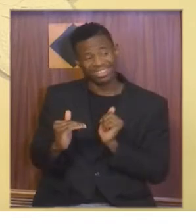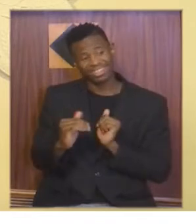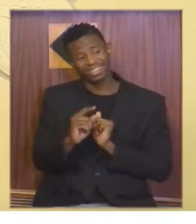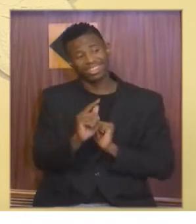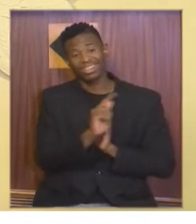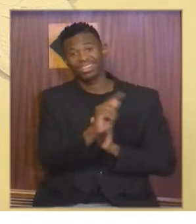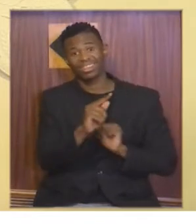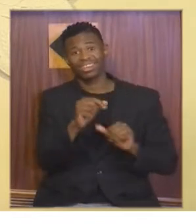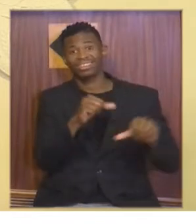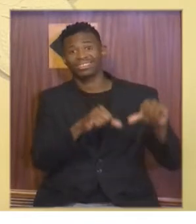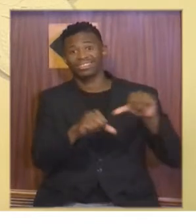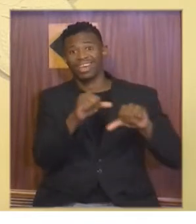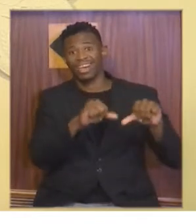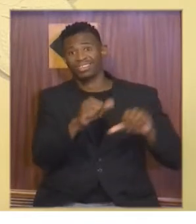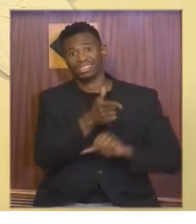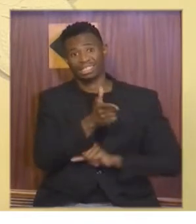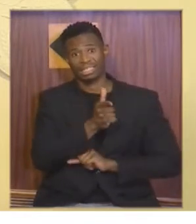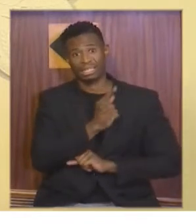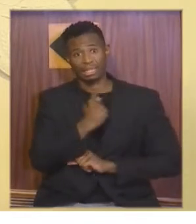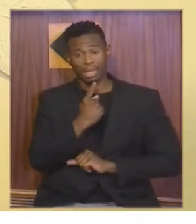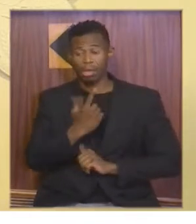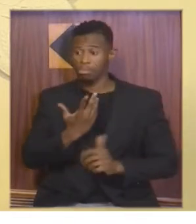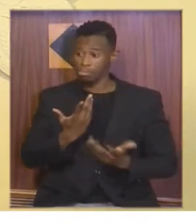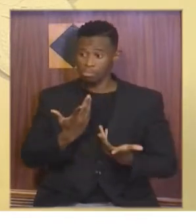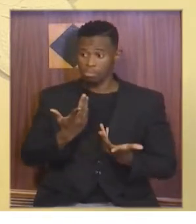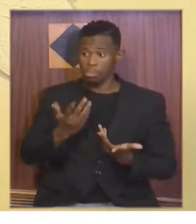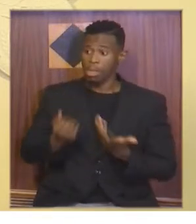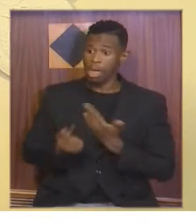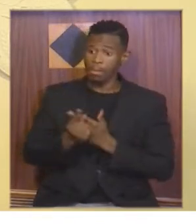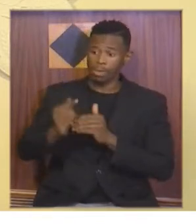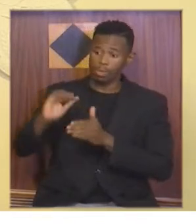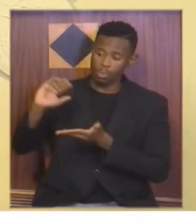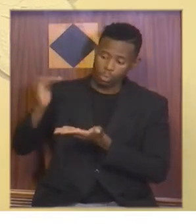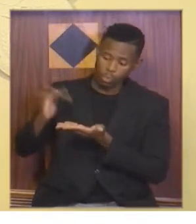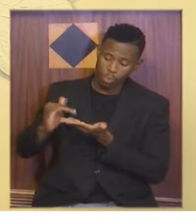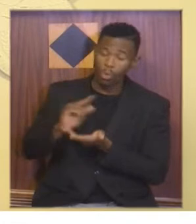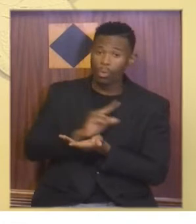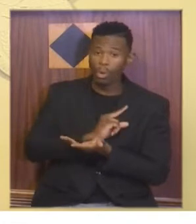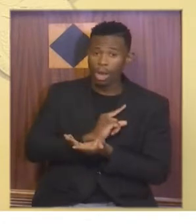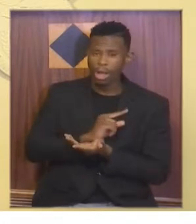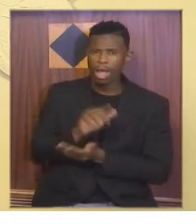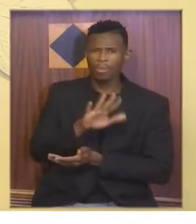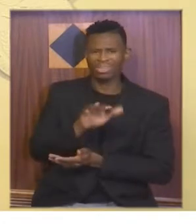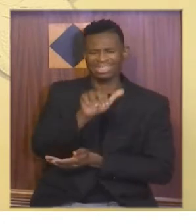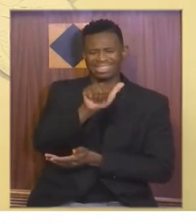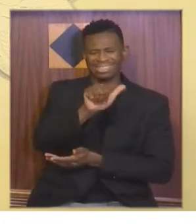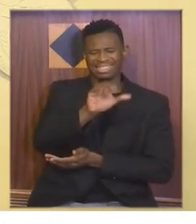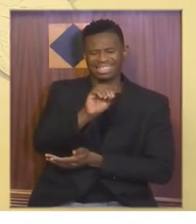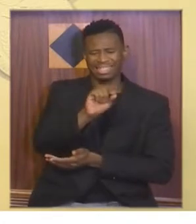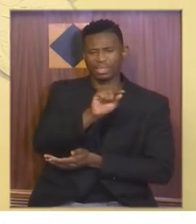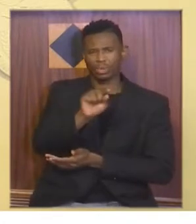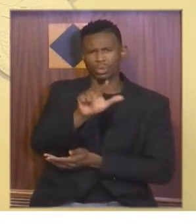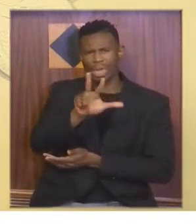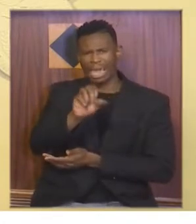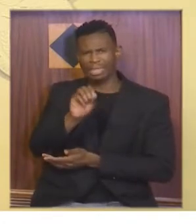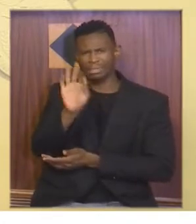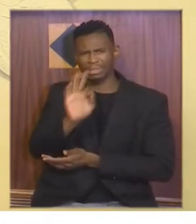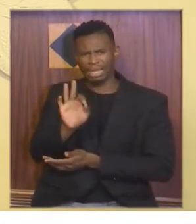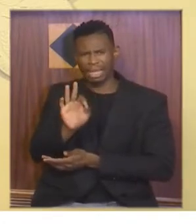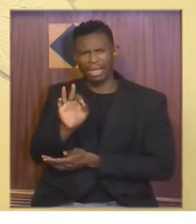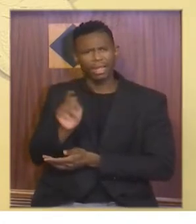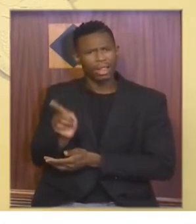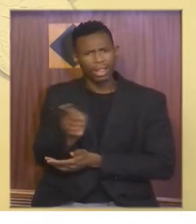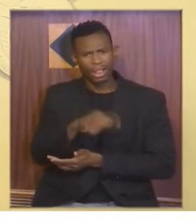this is mainly because some 60 to 80% of the population has some form of